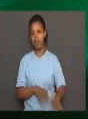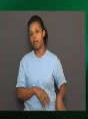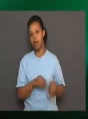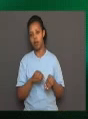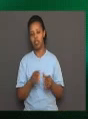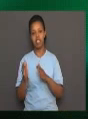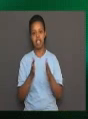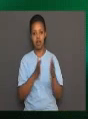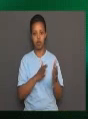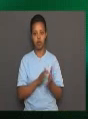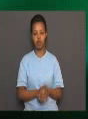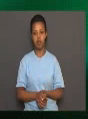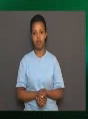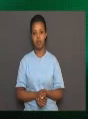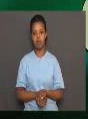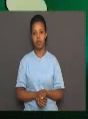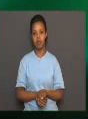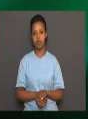Students, let's get ready.